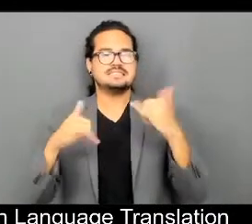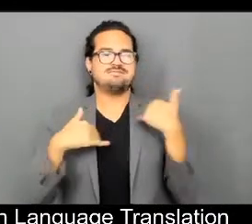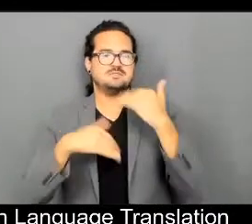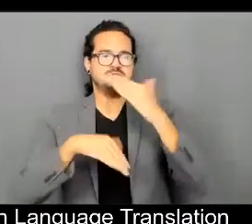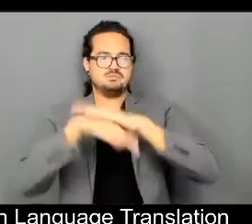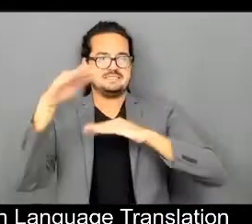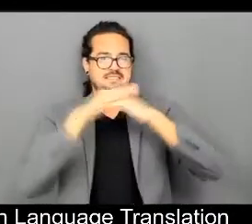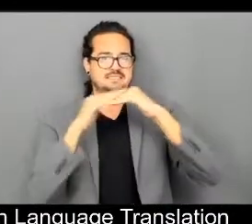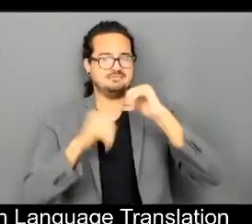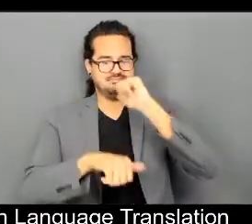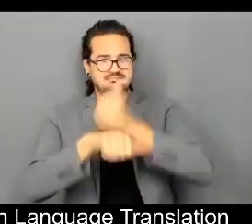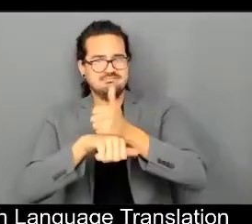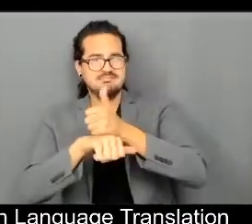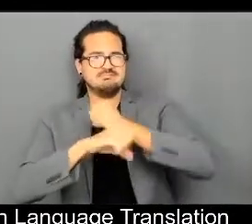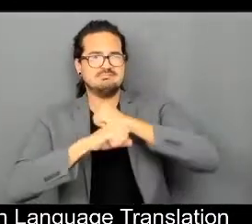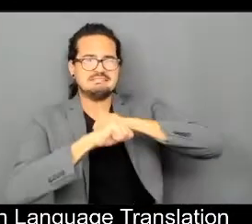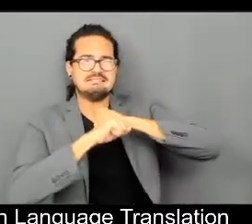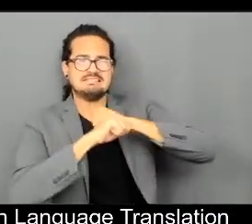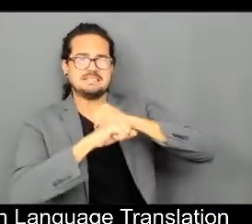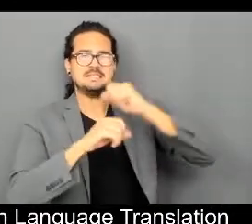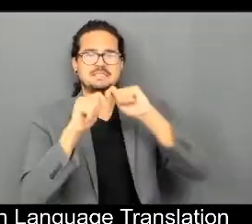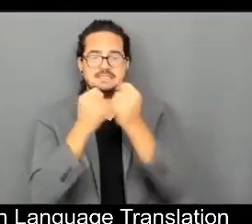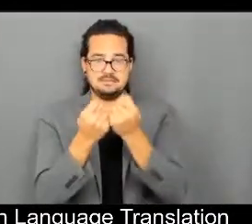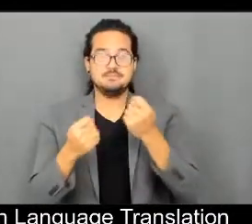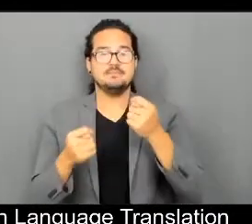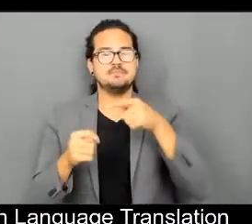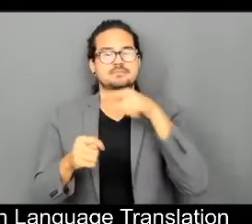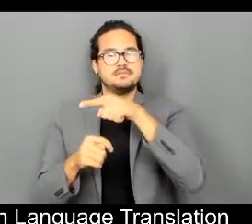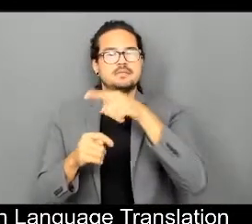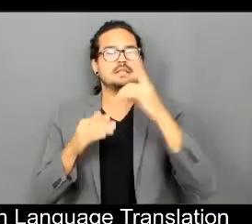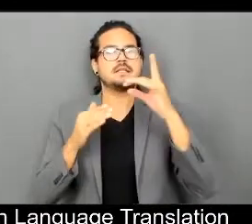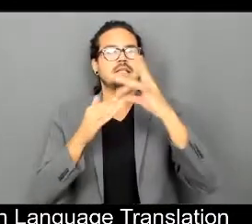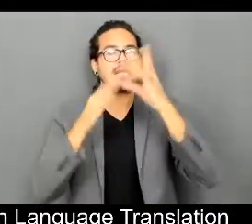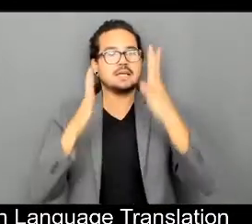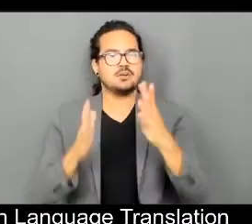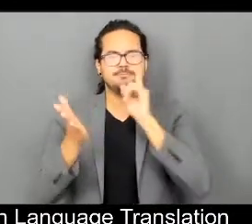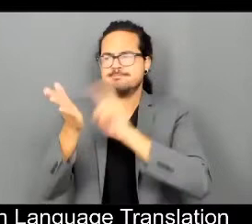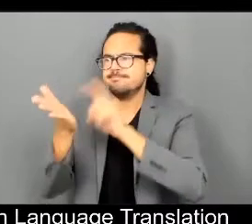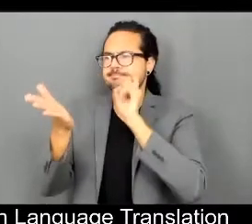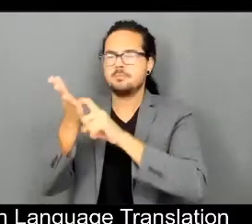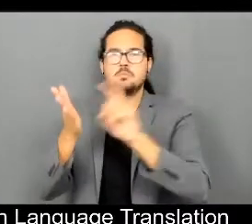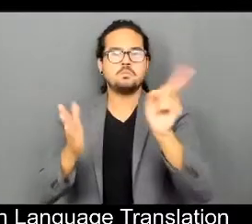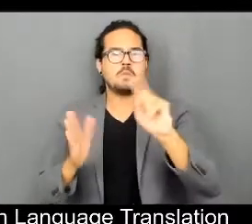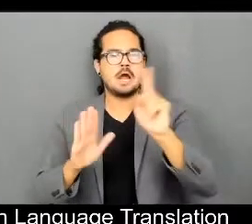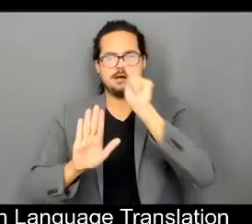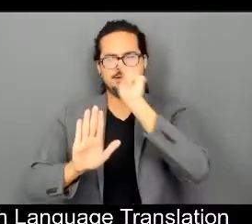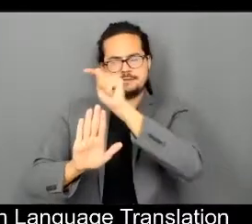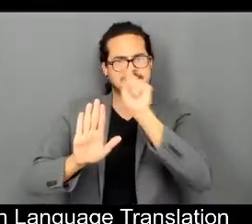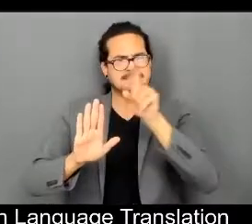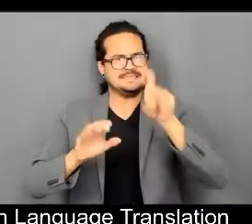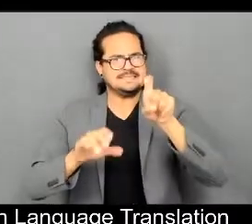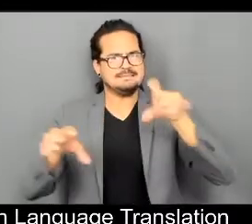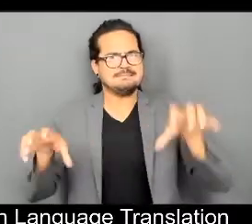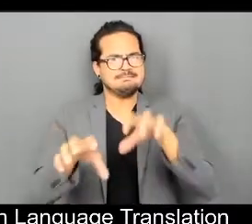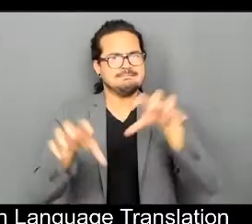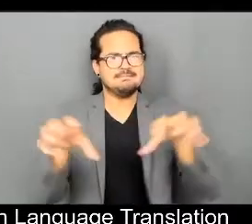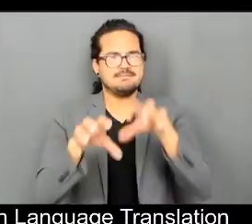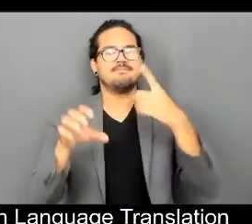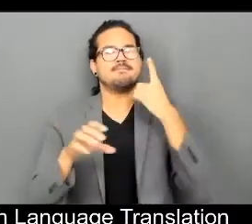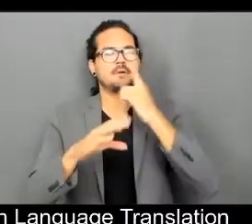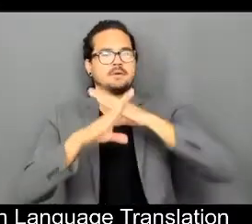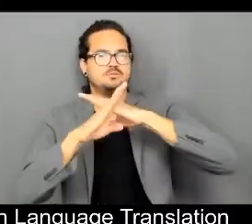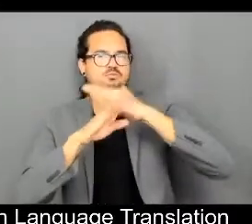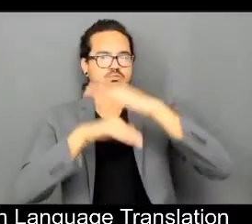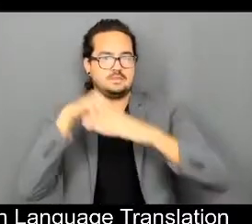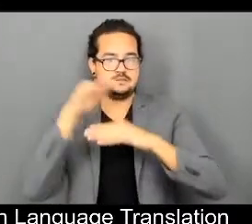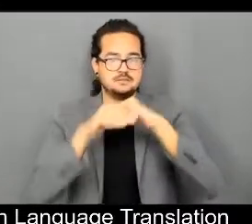identified, and also resources that are actively doing work on the fire but they've been identified if something were to happen